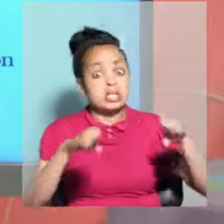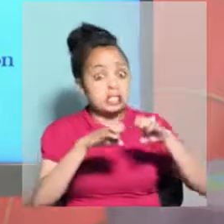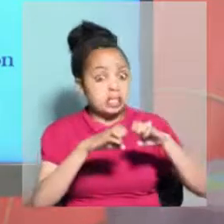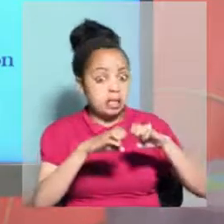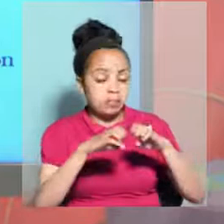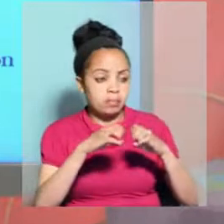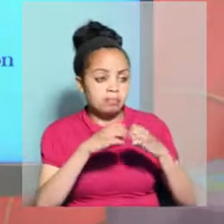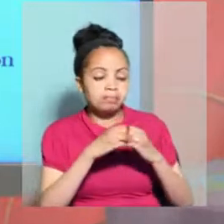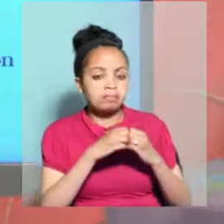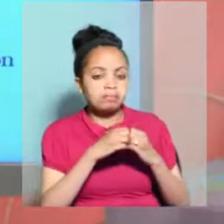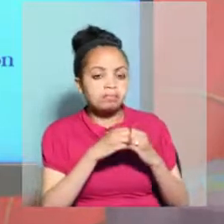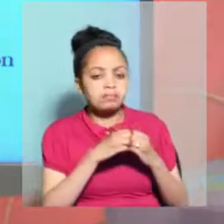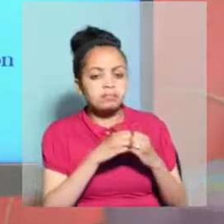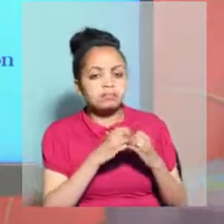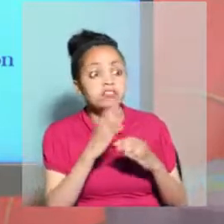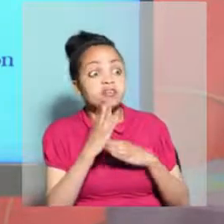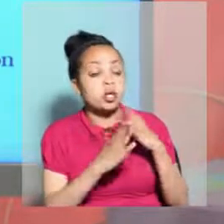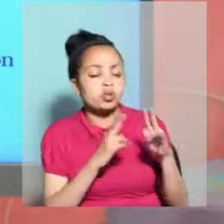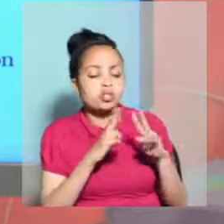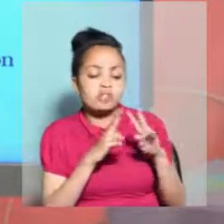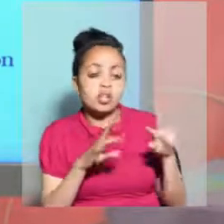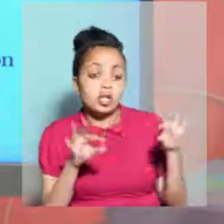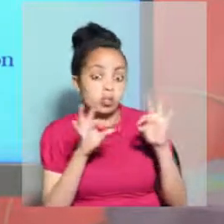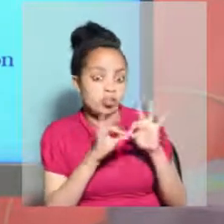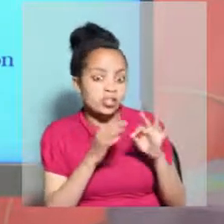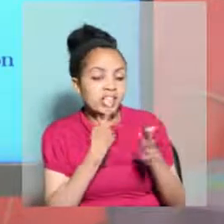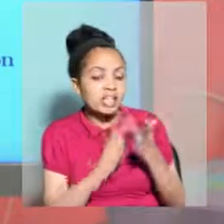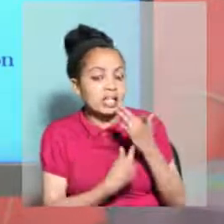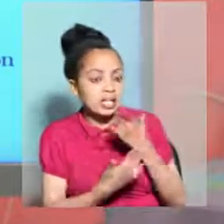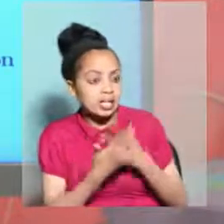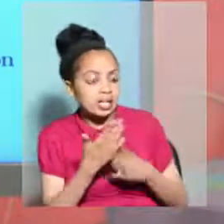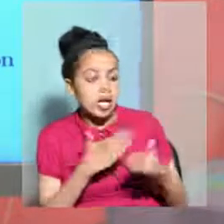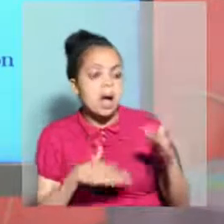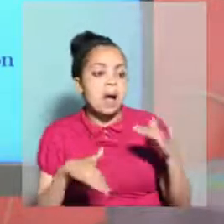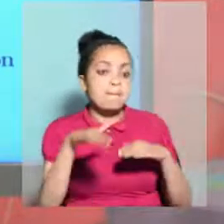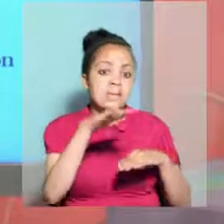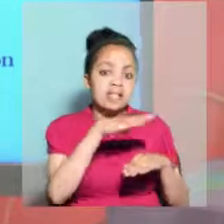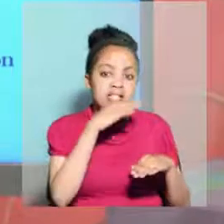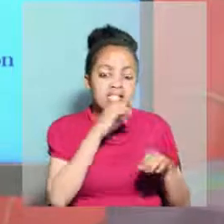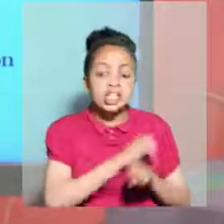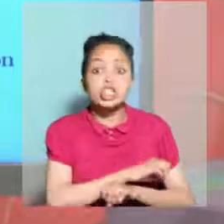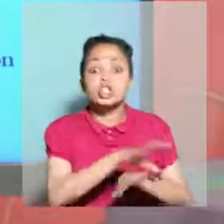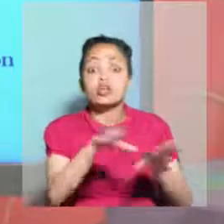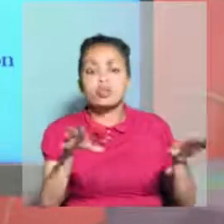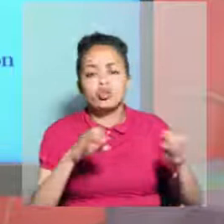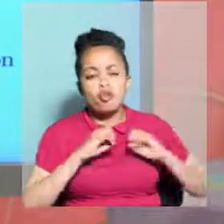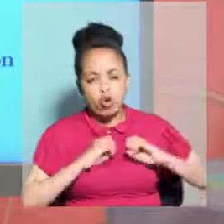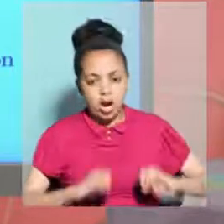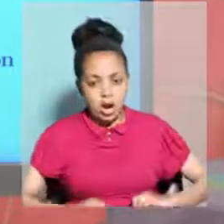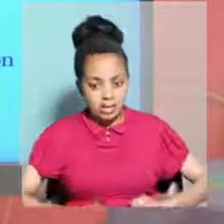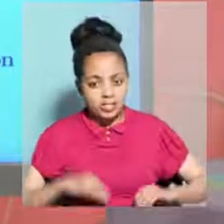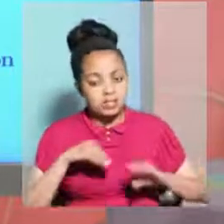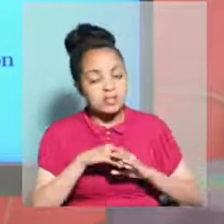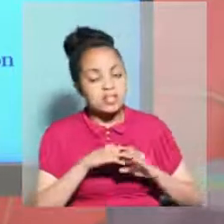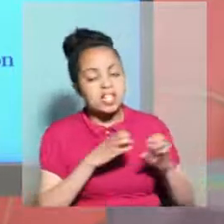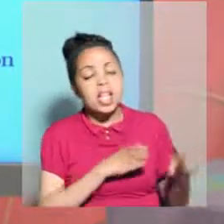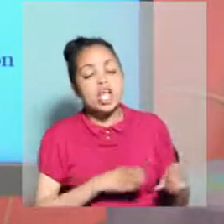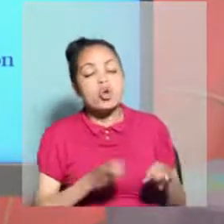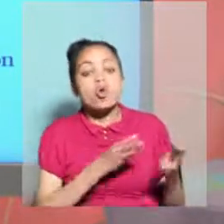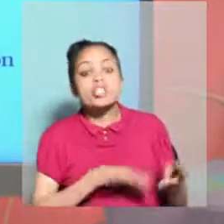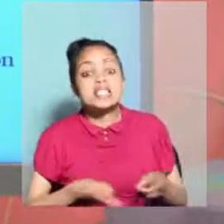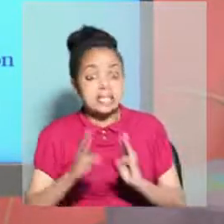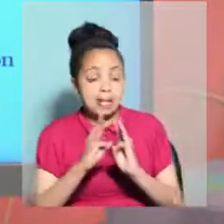by. So biology is very important in dealing abundance and that of distribution of organism in our ecosystem.